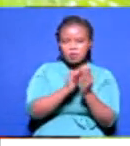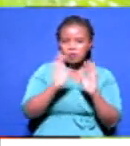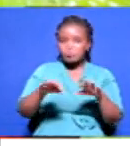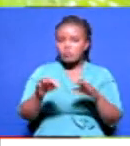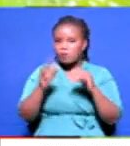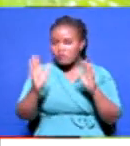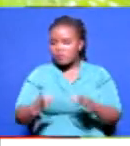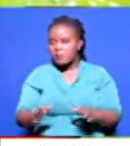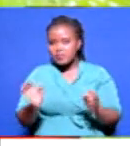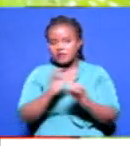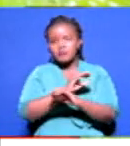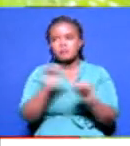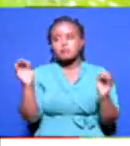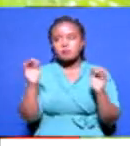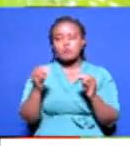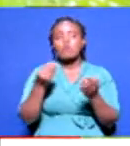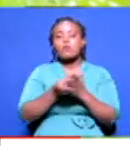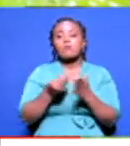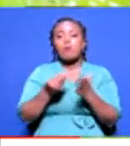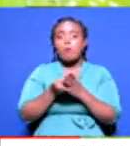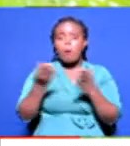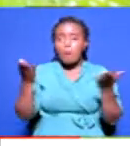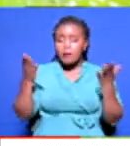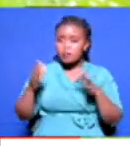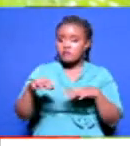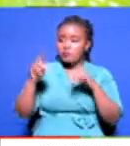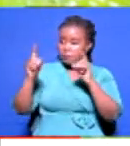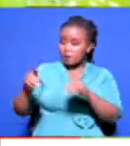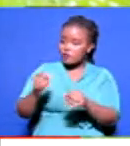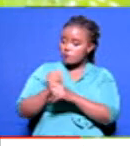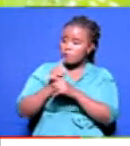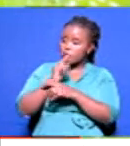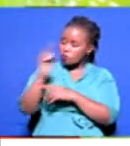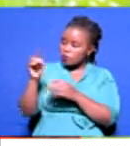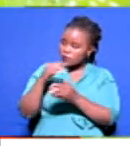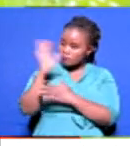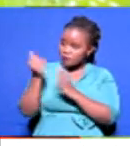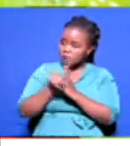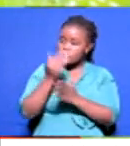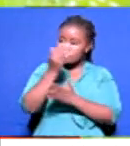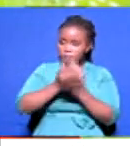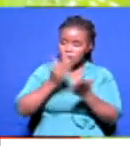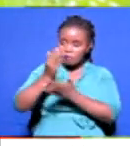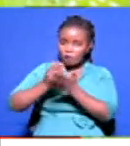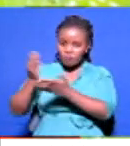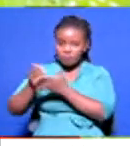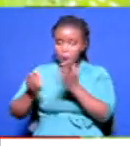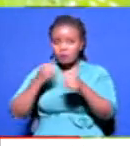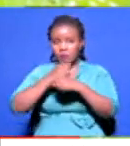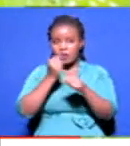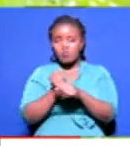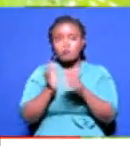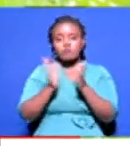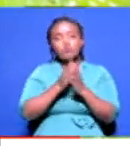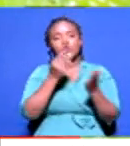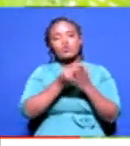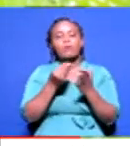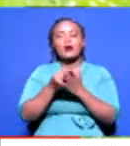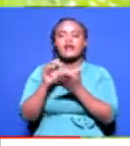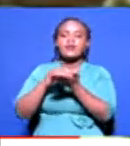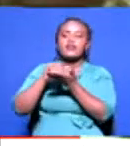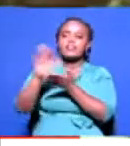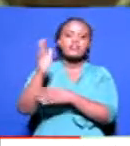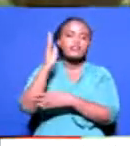system, is supposed to ensure that all the deductions that are supposed to be made are made and the money is sent immediately to the